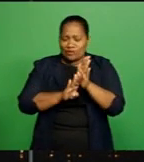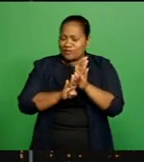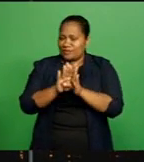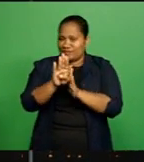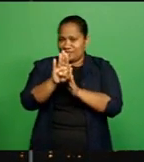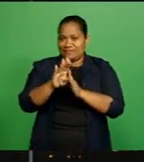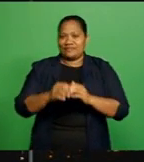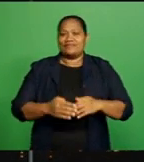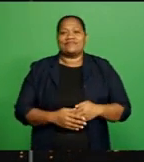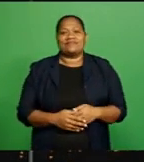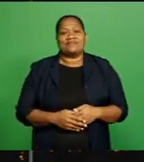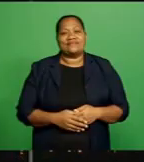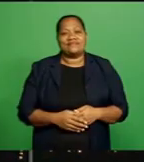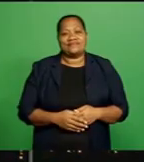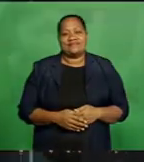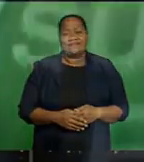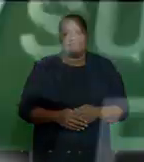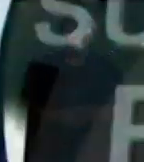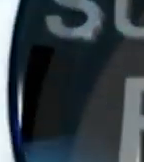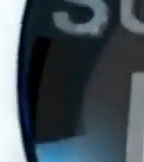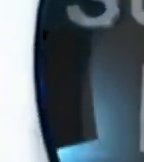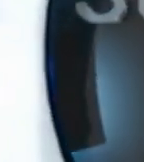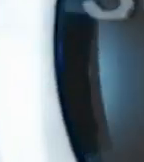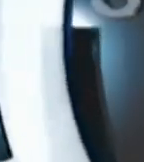tonight's Successful Fijian.